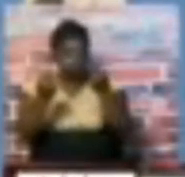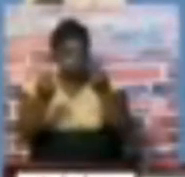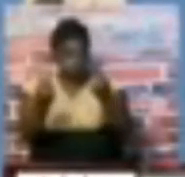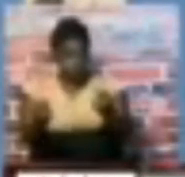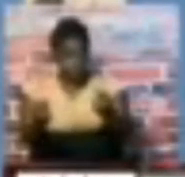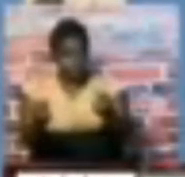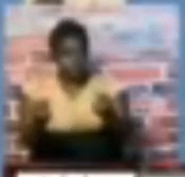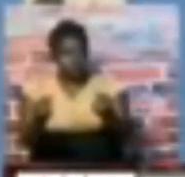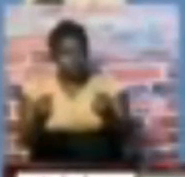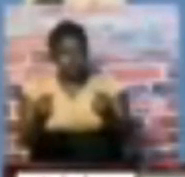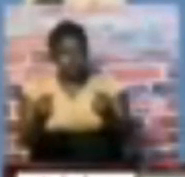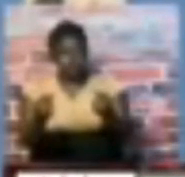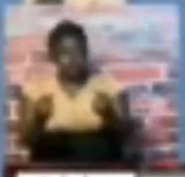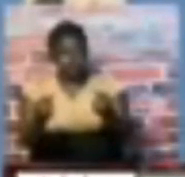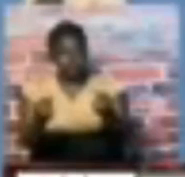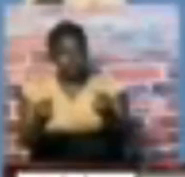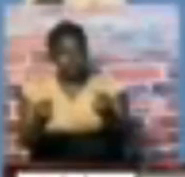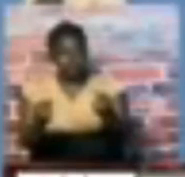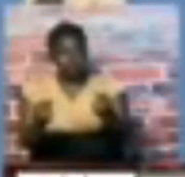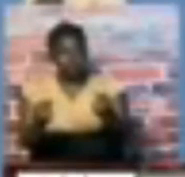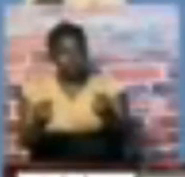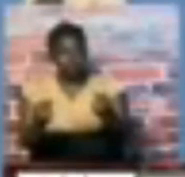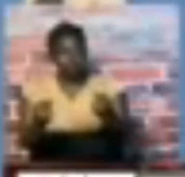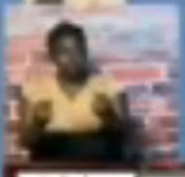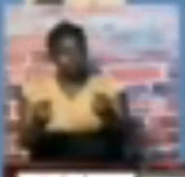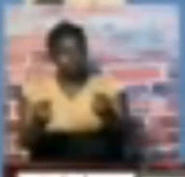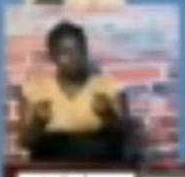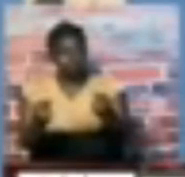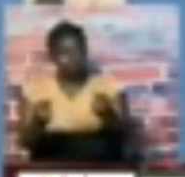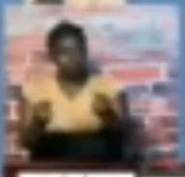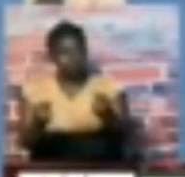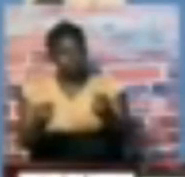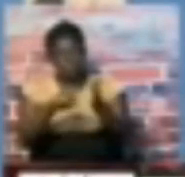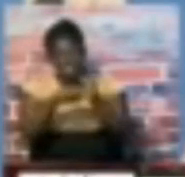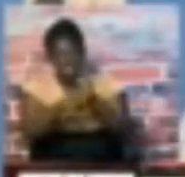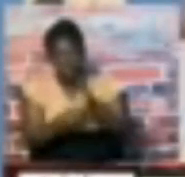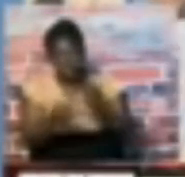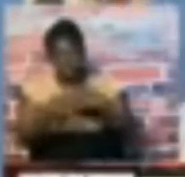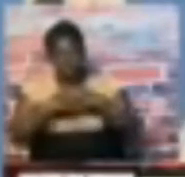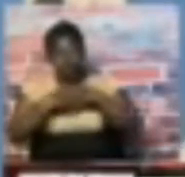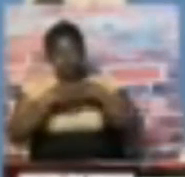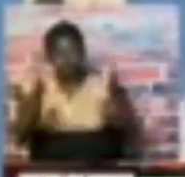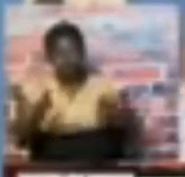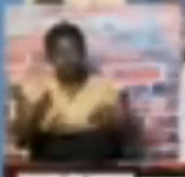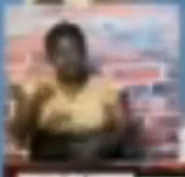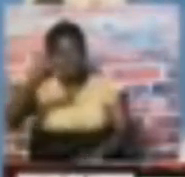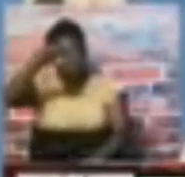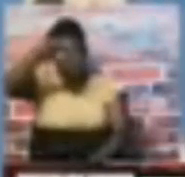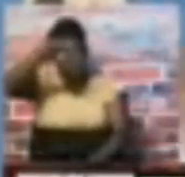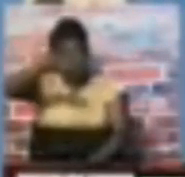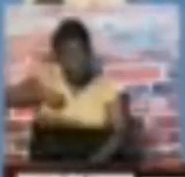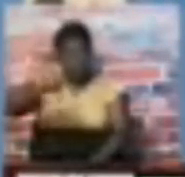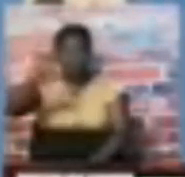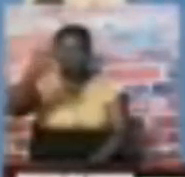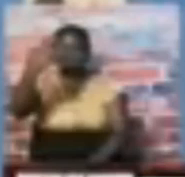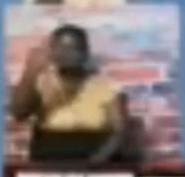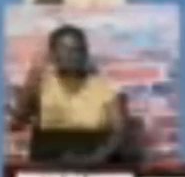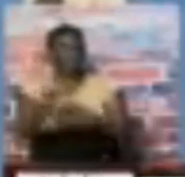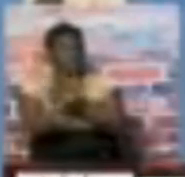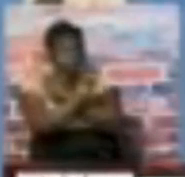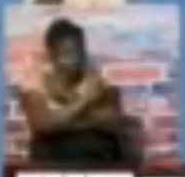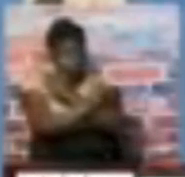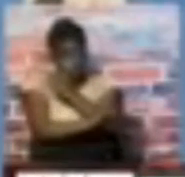that one should be, they should be open in the 95 districts. The other districts, which are not near the